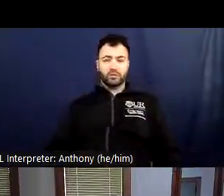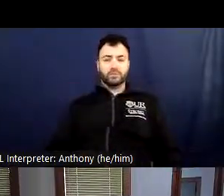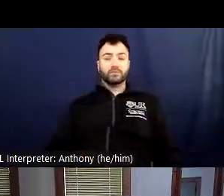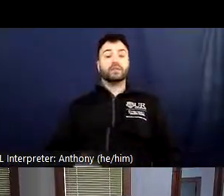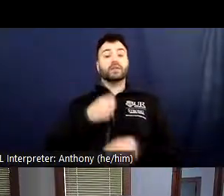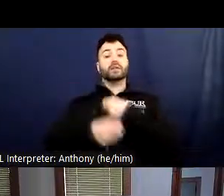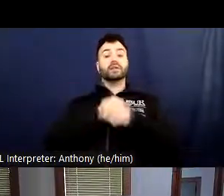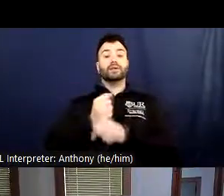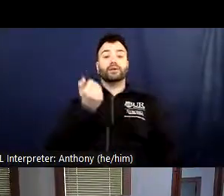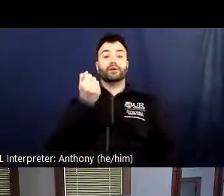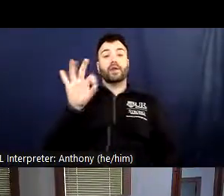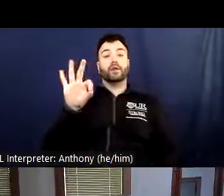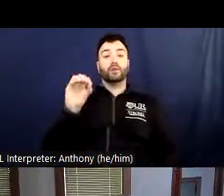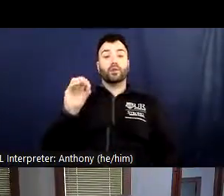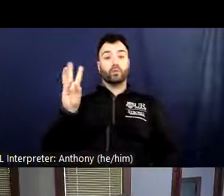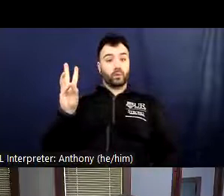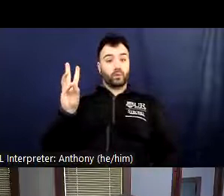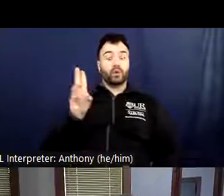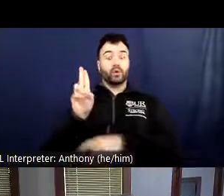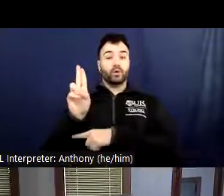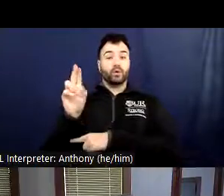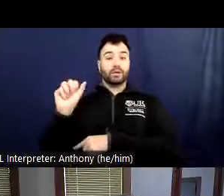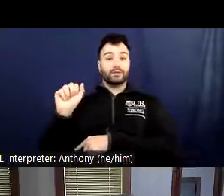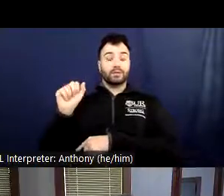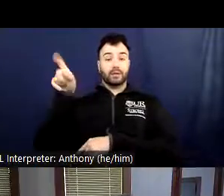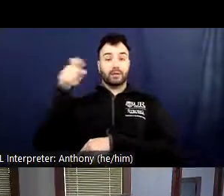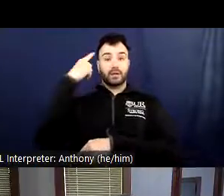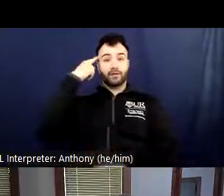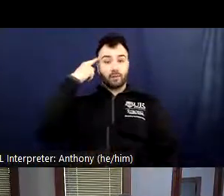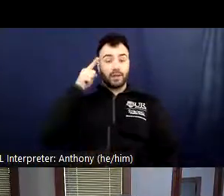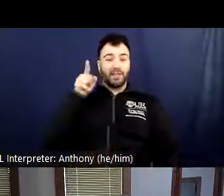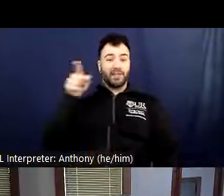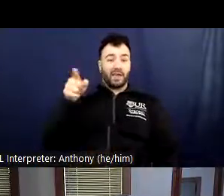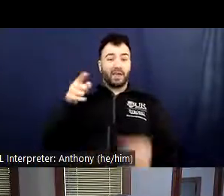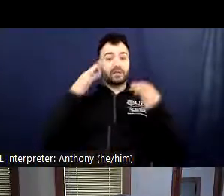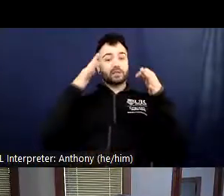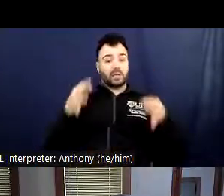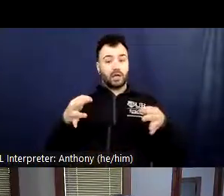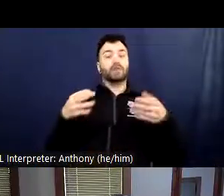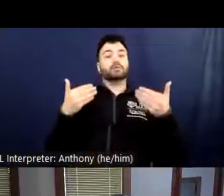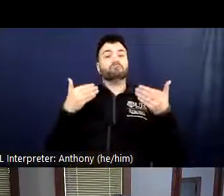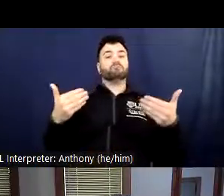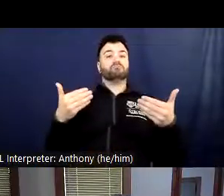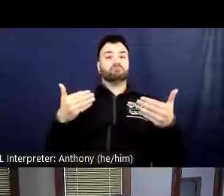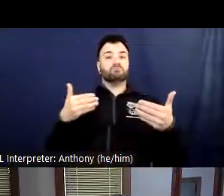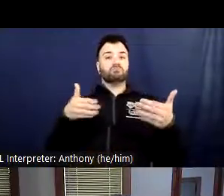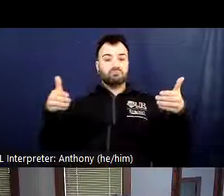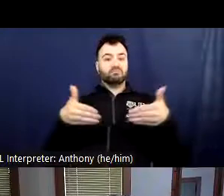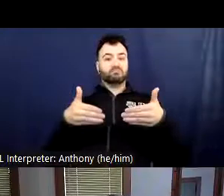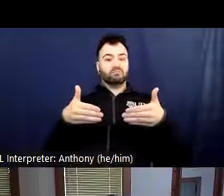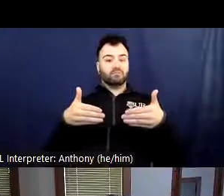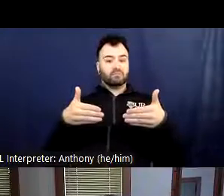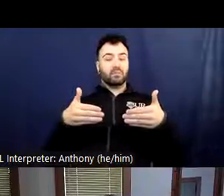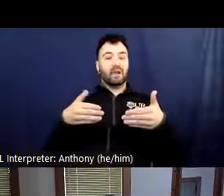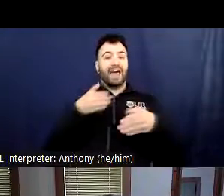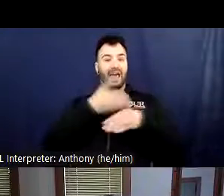US government, partly as a result of the efforts and the book written by Upton Sinclair, that some of